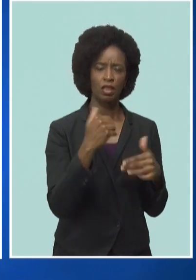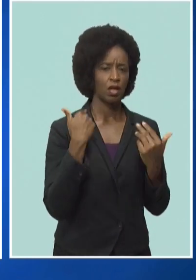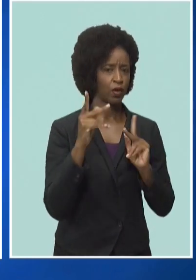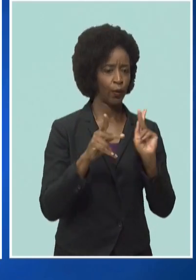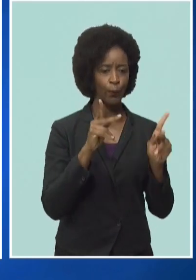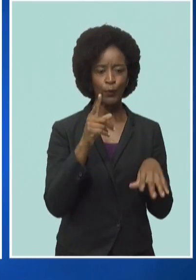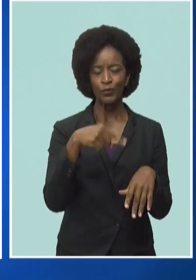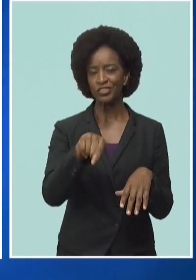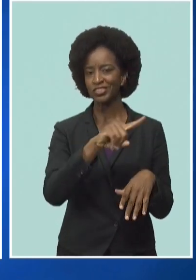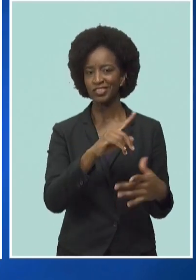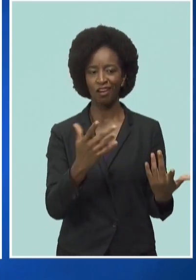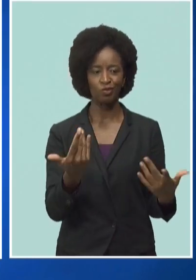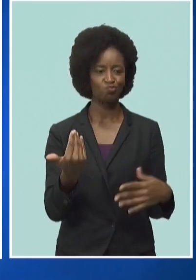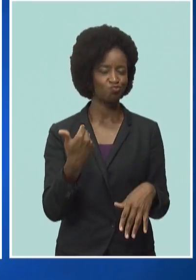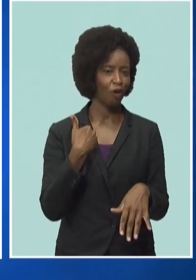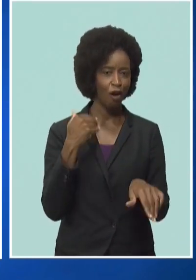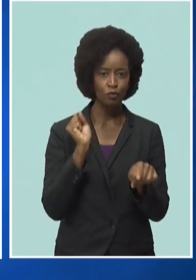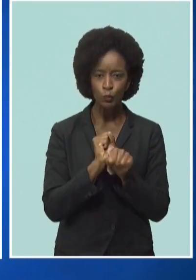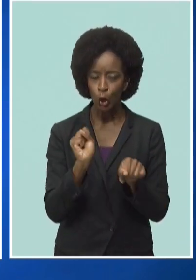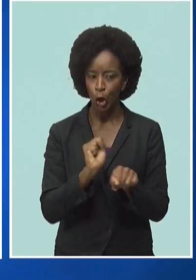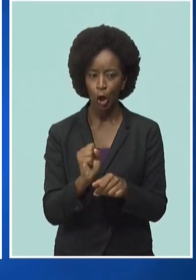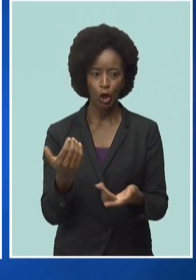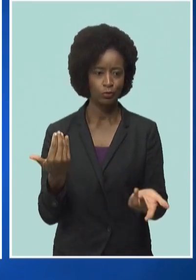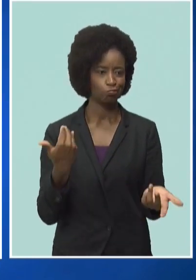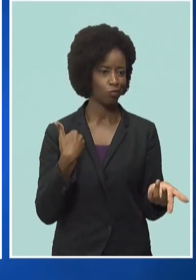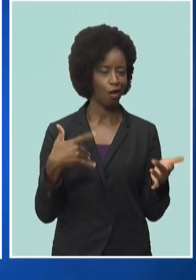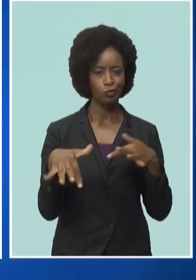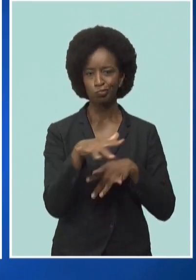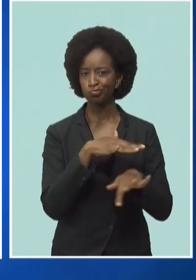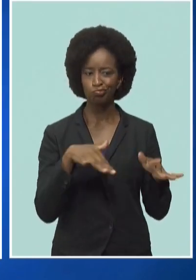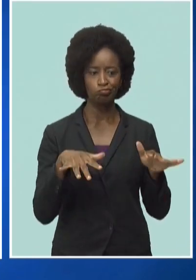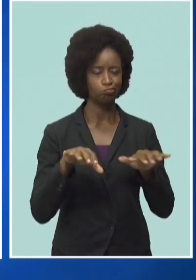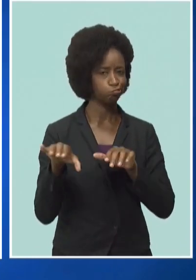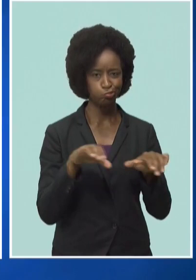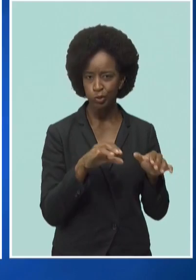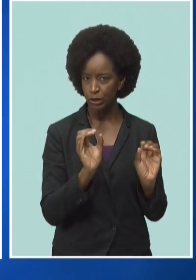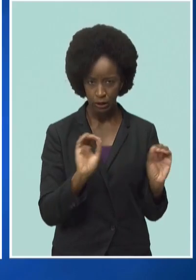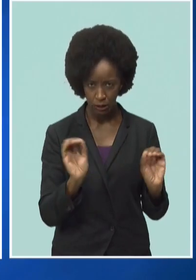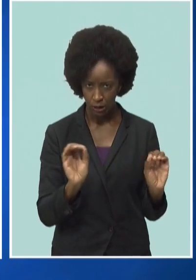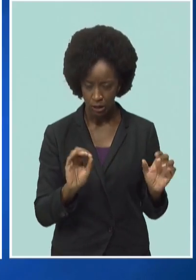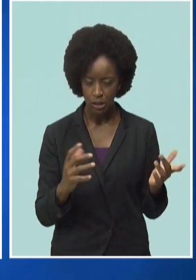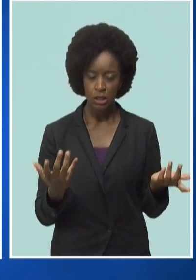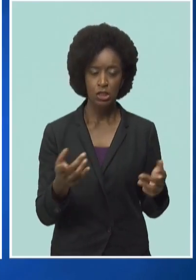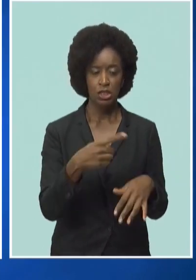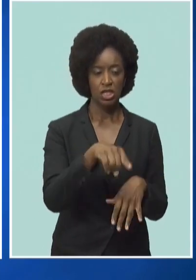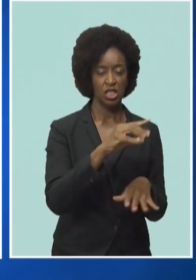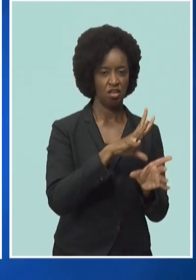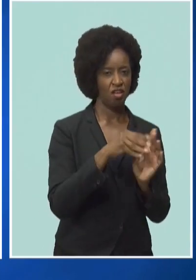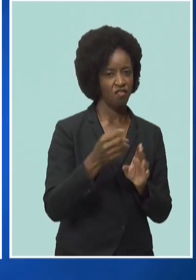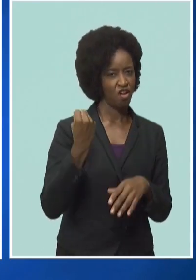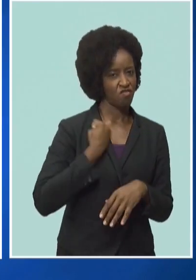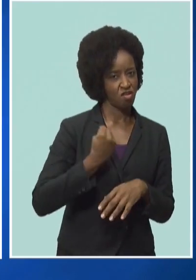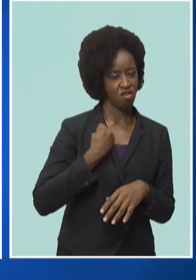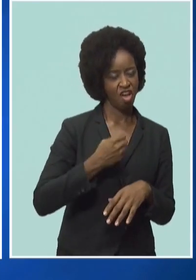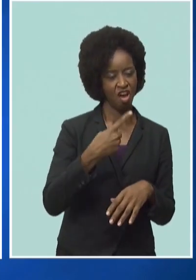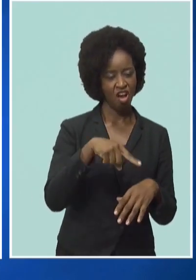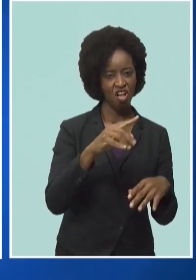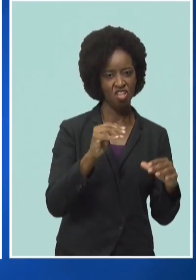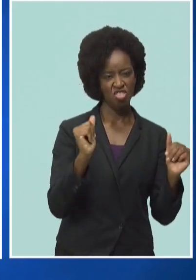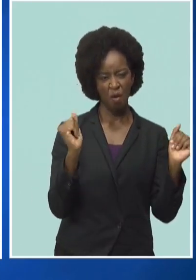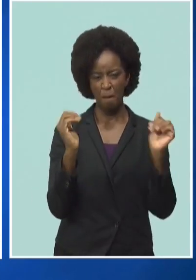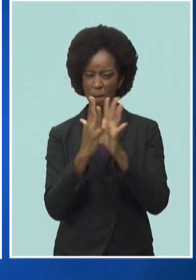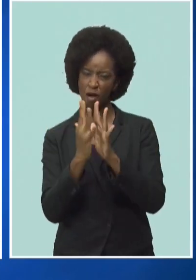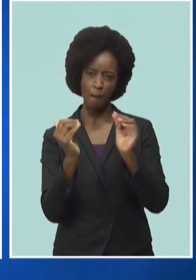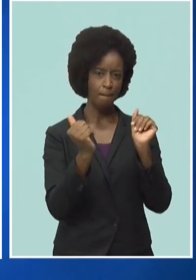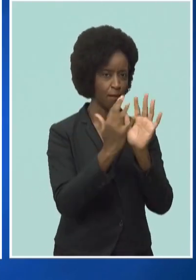cannot run away from. And although we've employed our short-term measures of direct intervention, speaking directly to